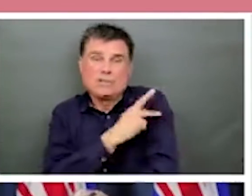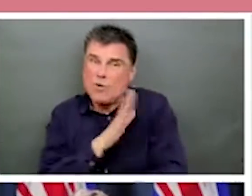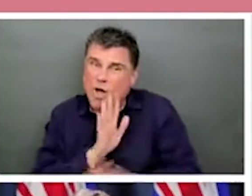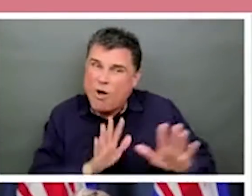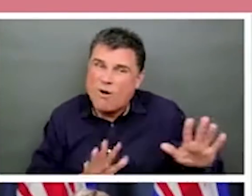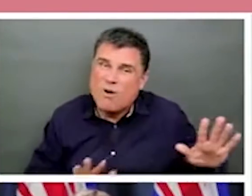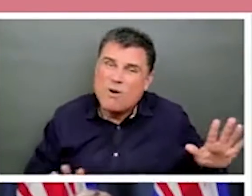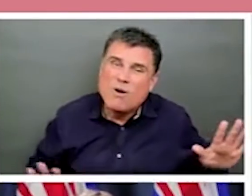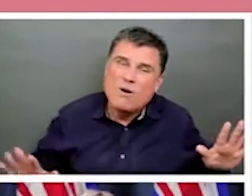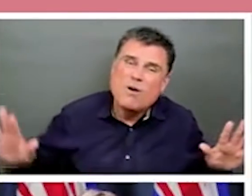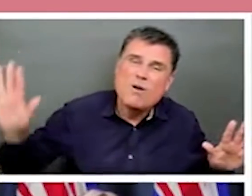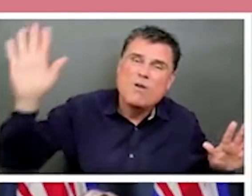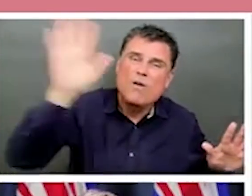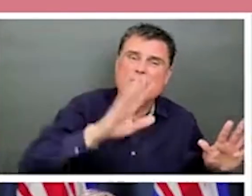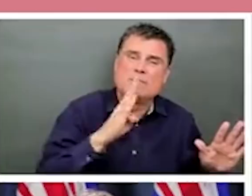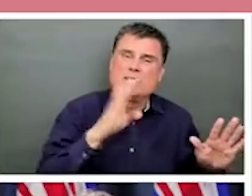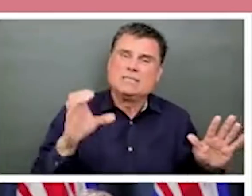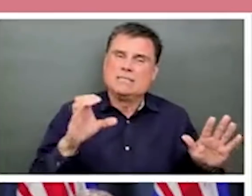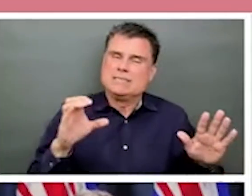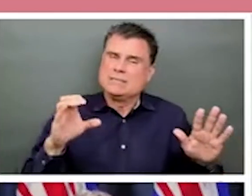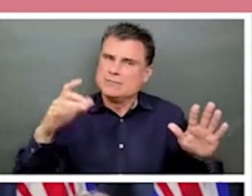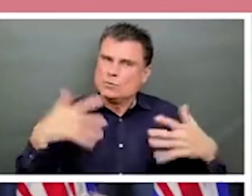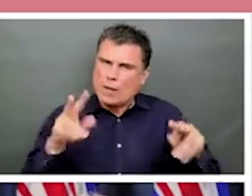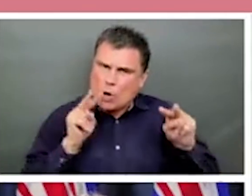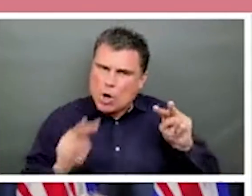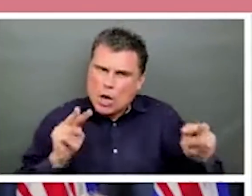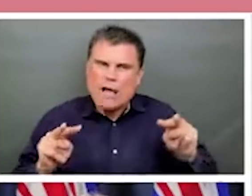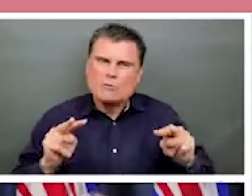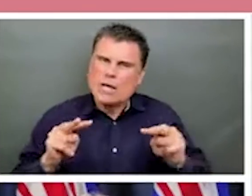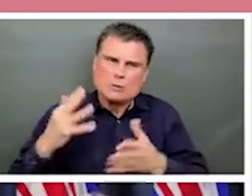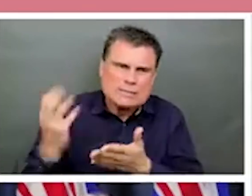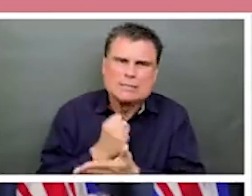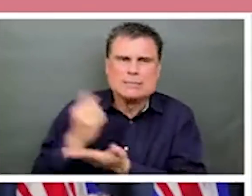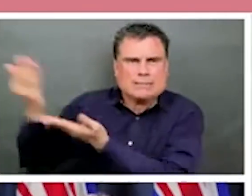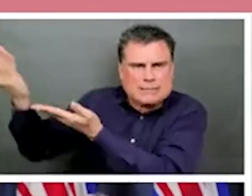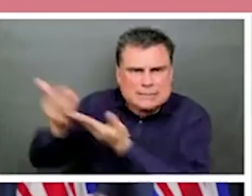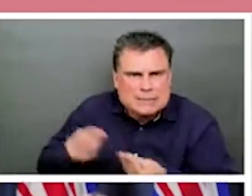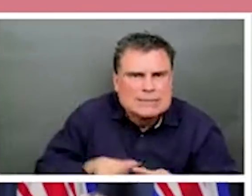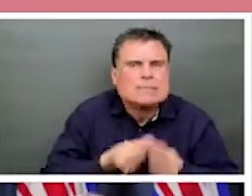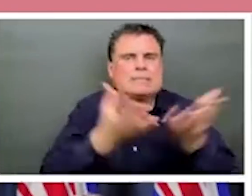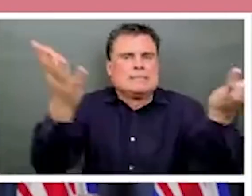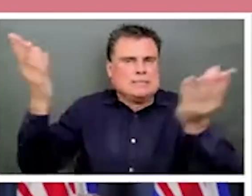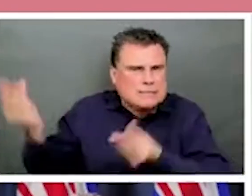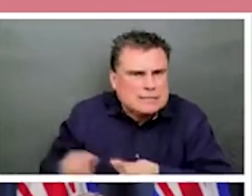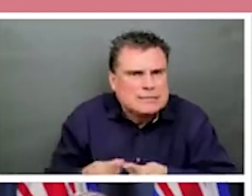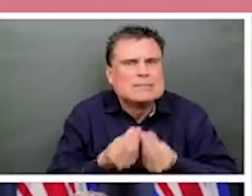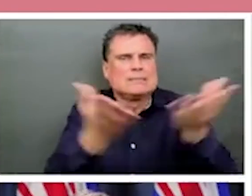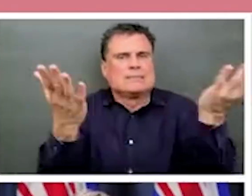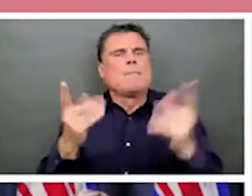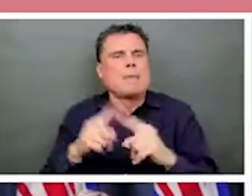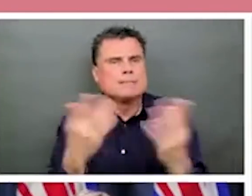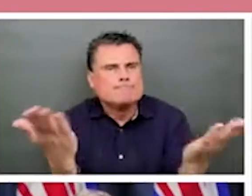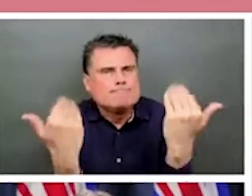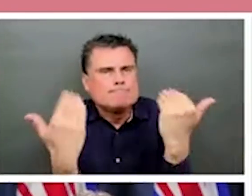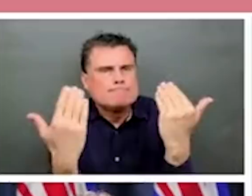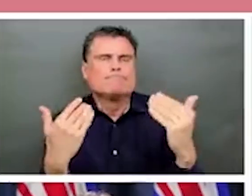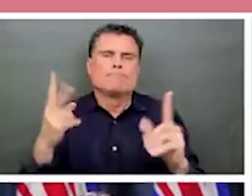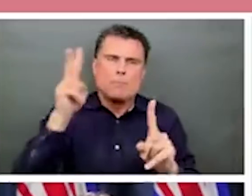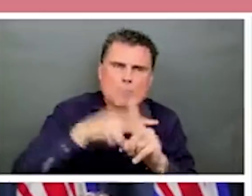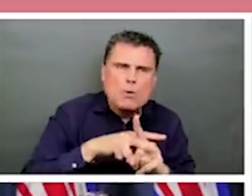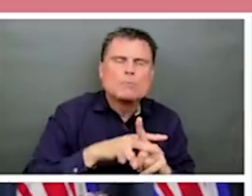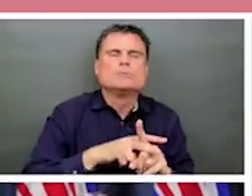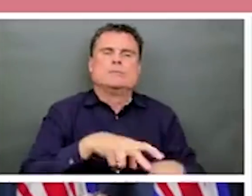sure that, you know, as quickly as possible we're ramping up the capacity, you know, to see these patients and our age